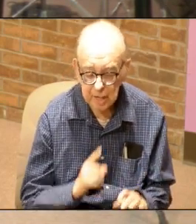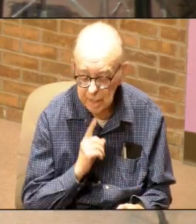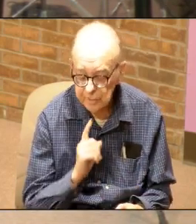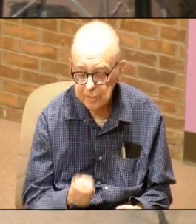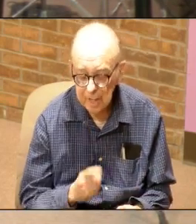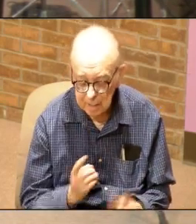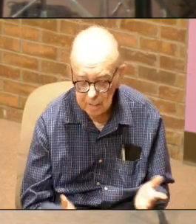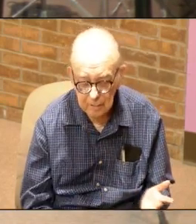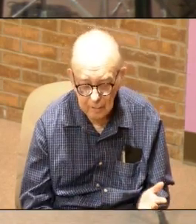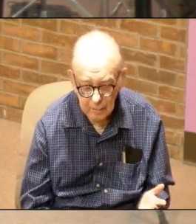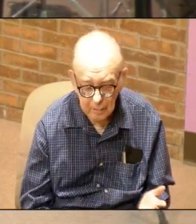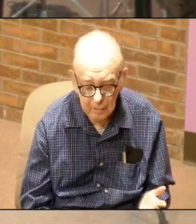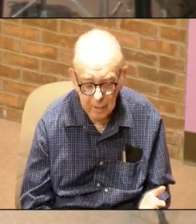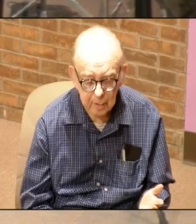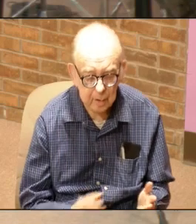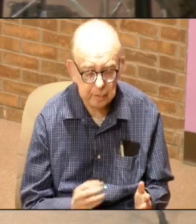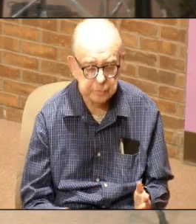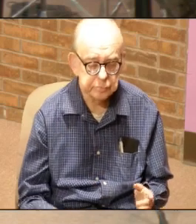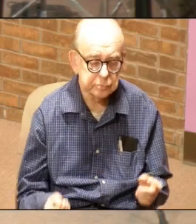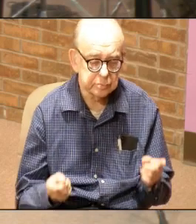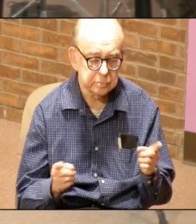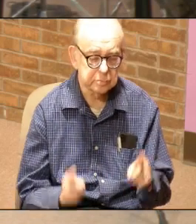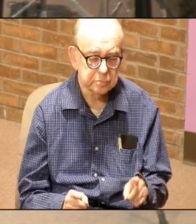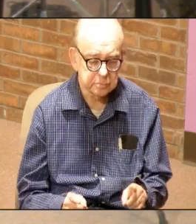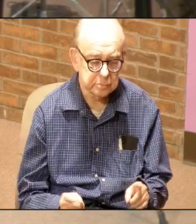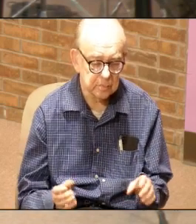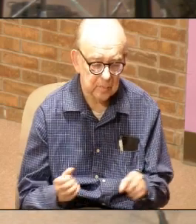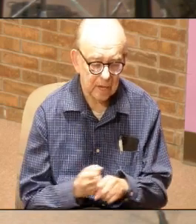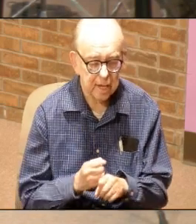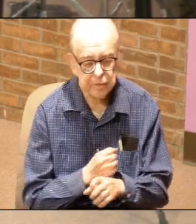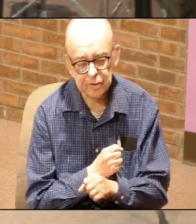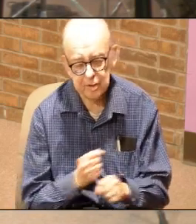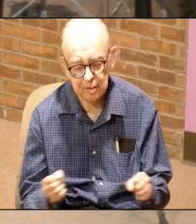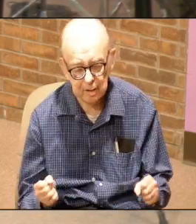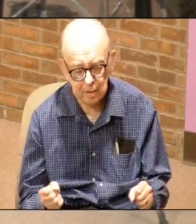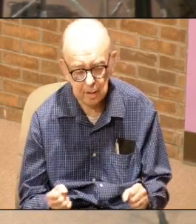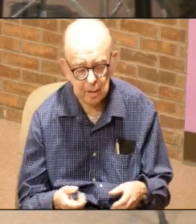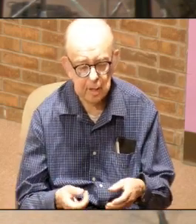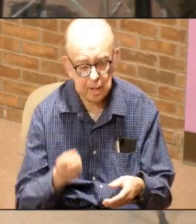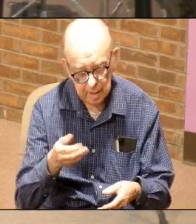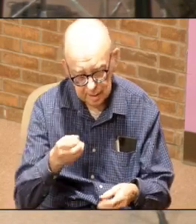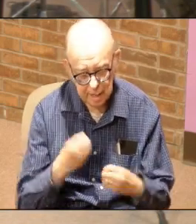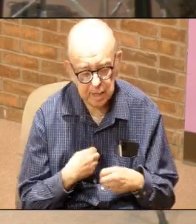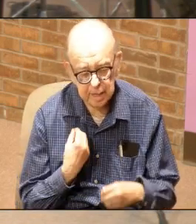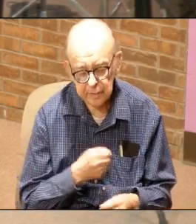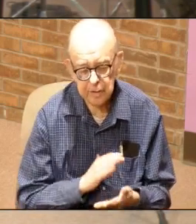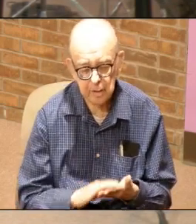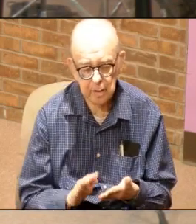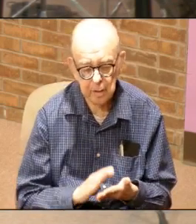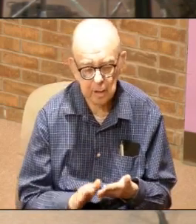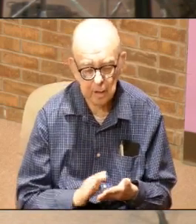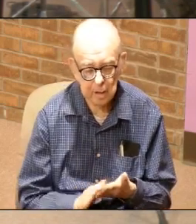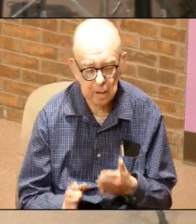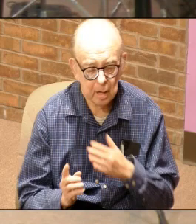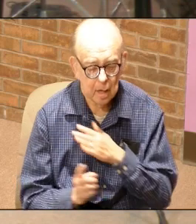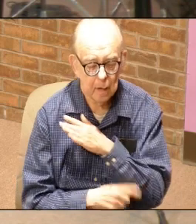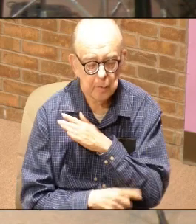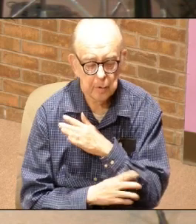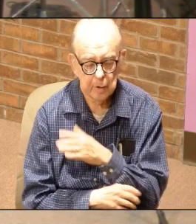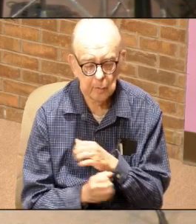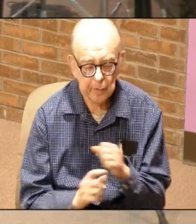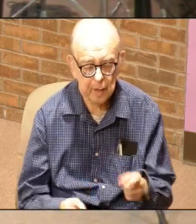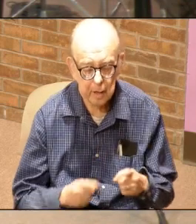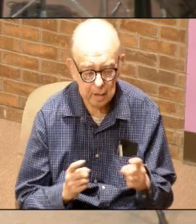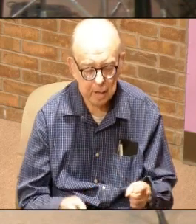sin? And when we get saved, he gives us forgiveness, and the penalty for that sin